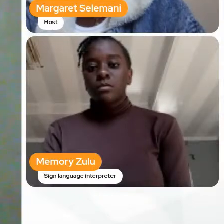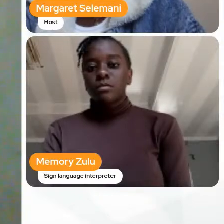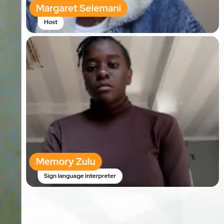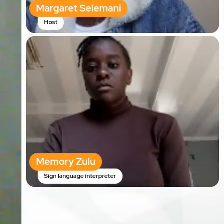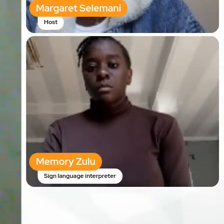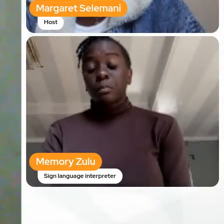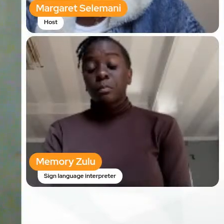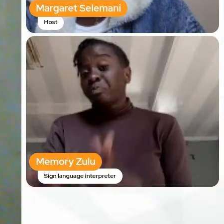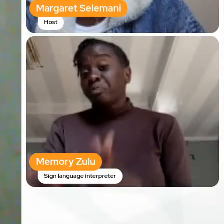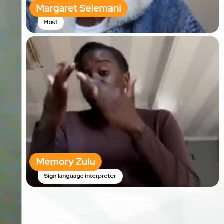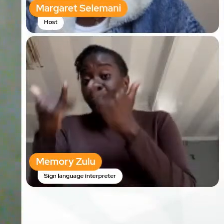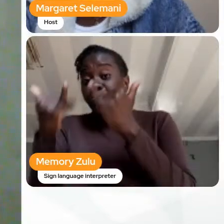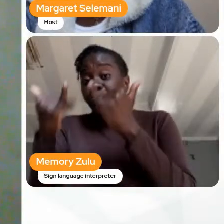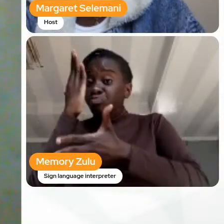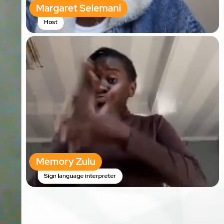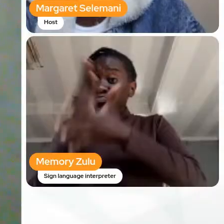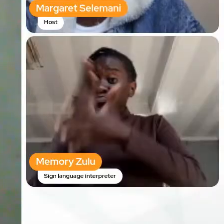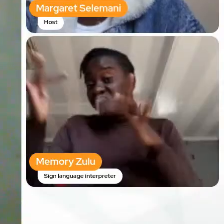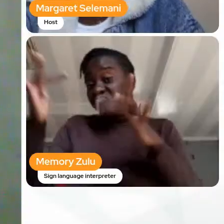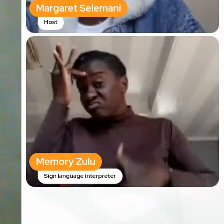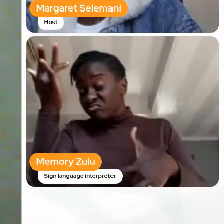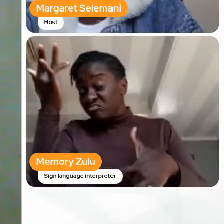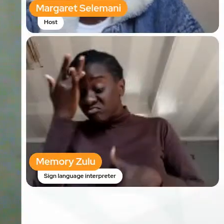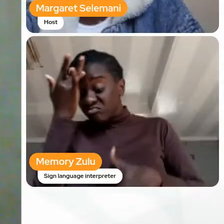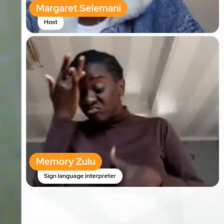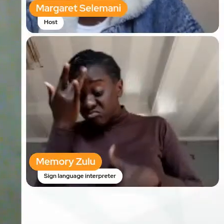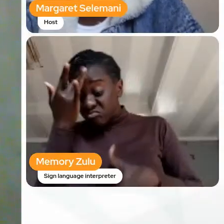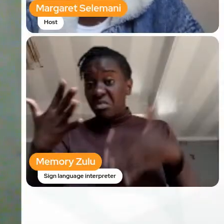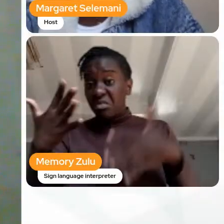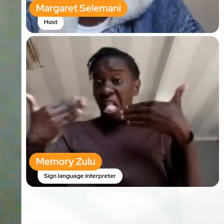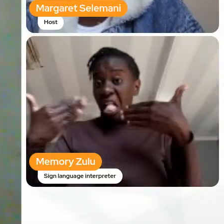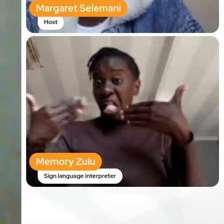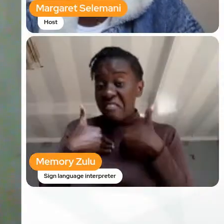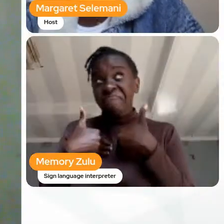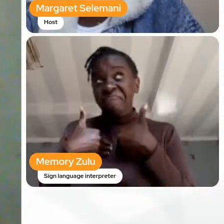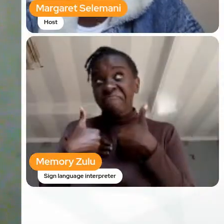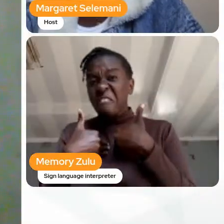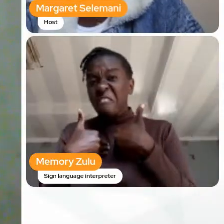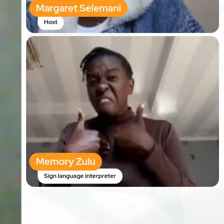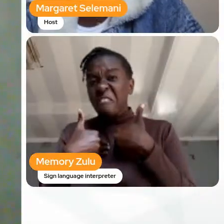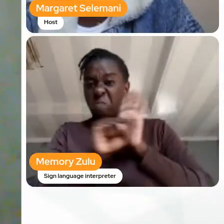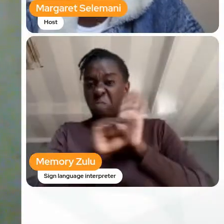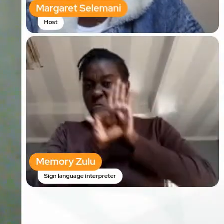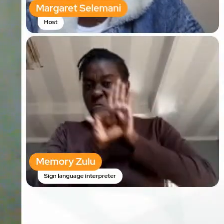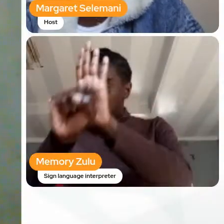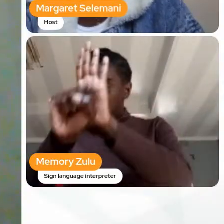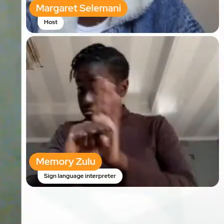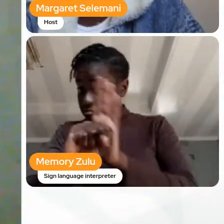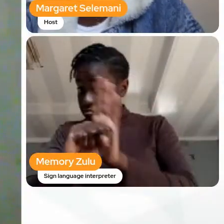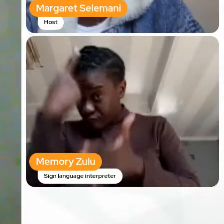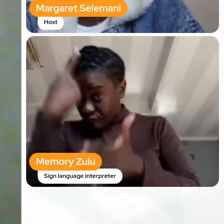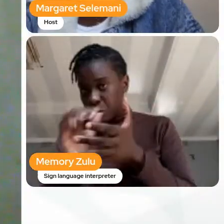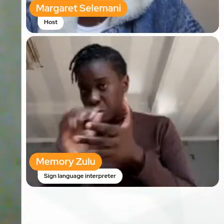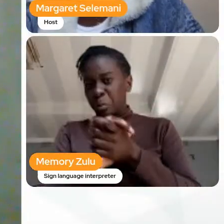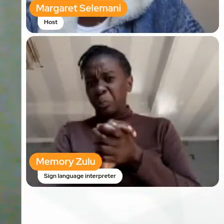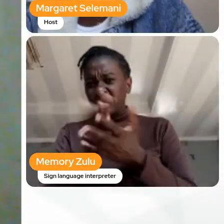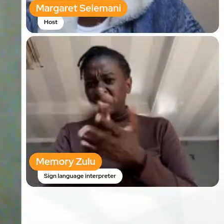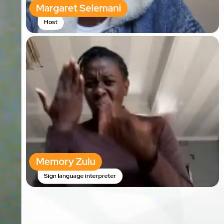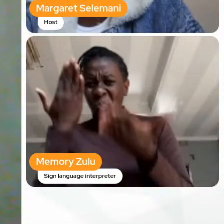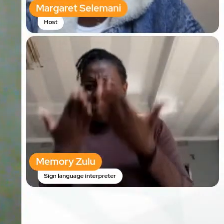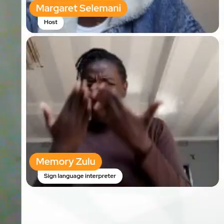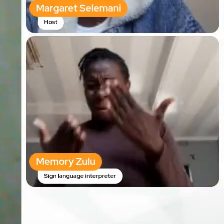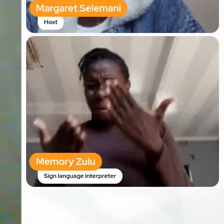lifetime is that the urethra will close up eventually, then meaning you have other